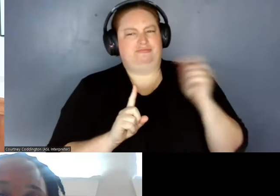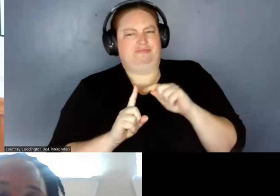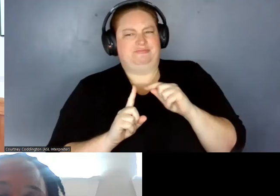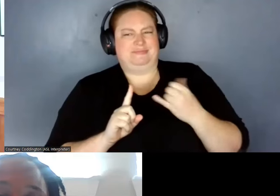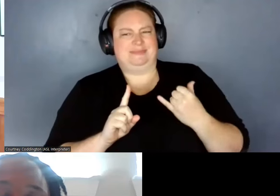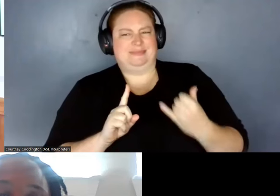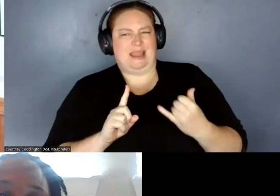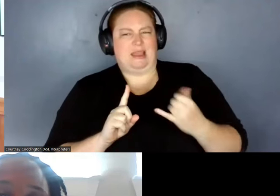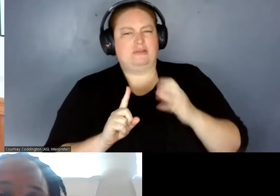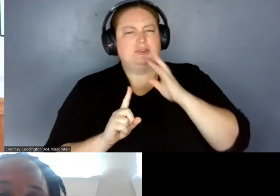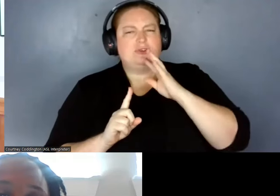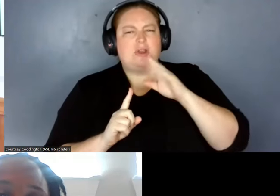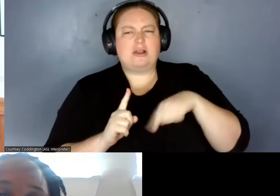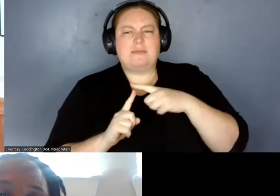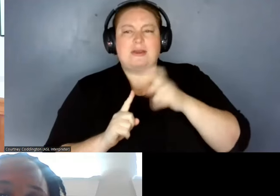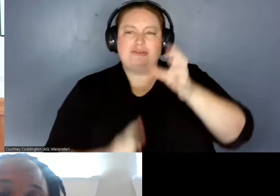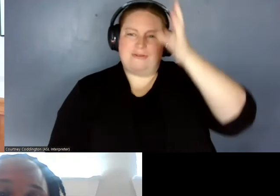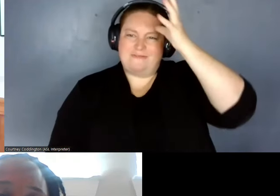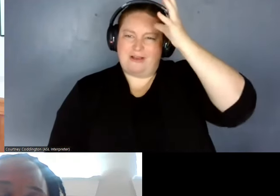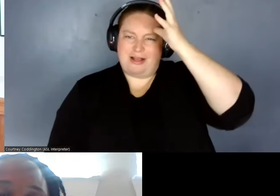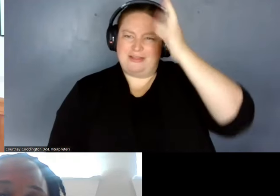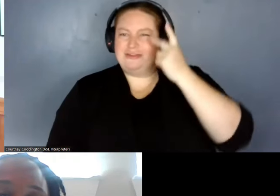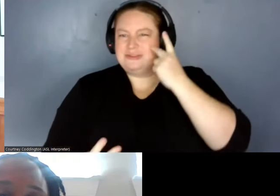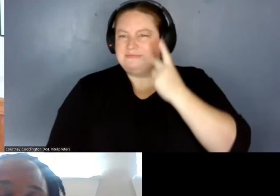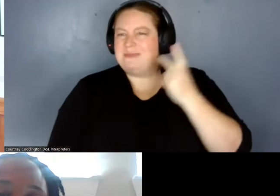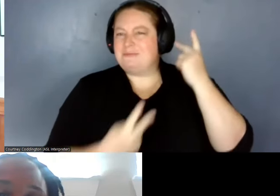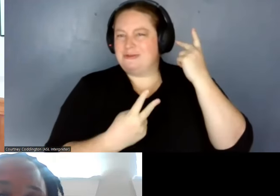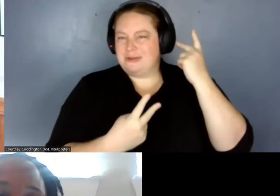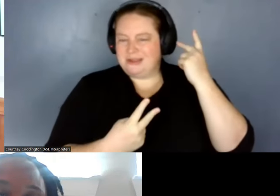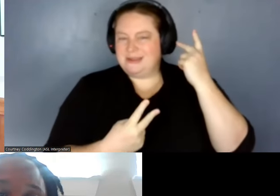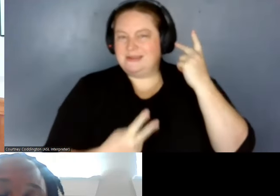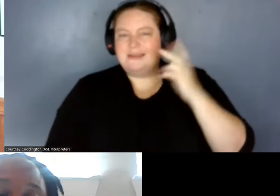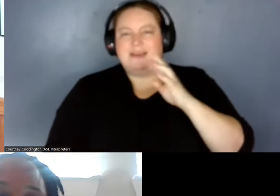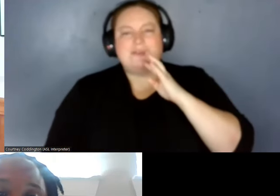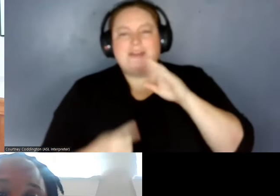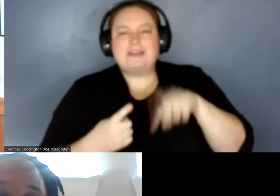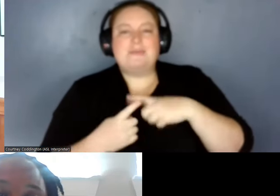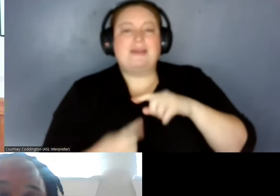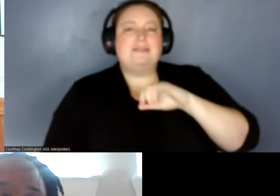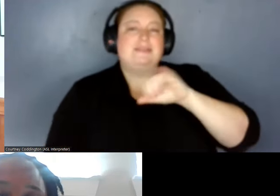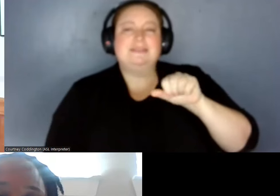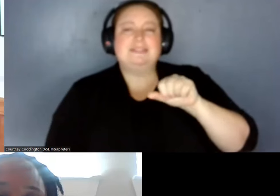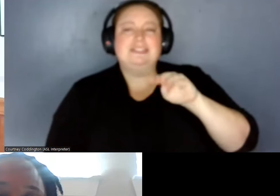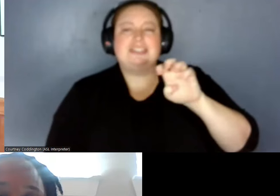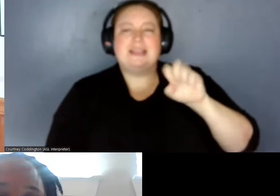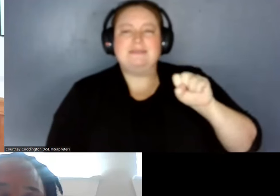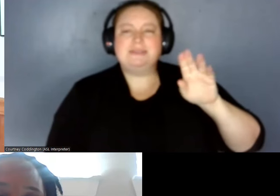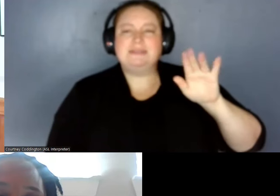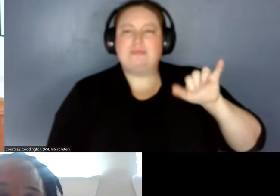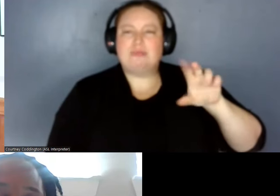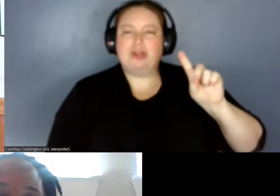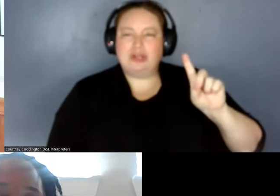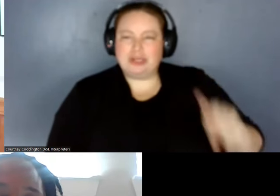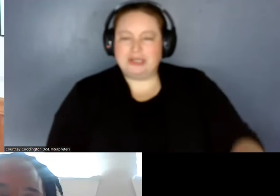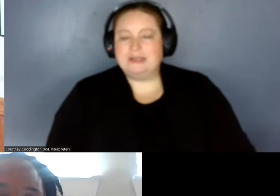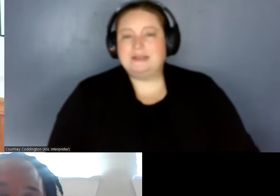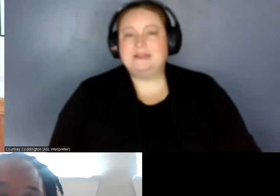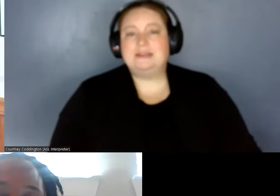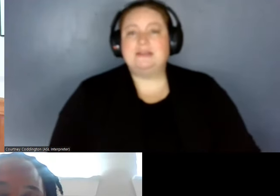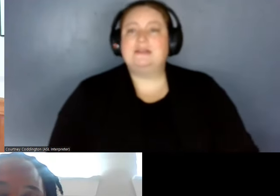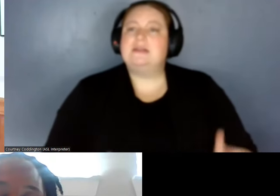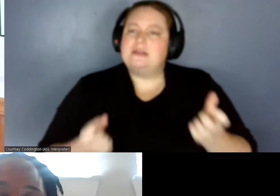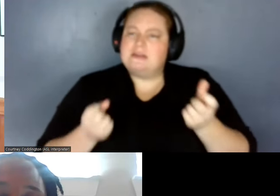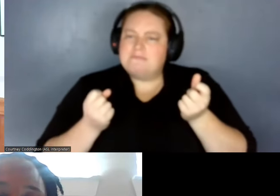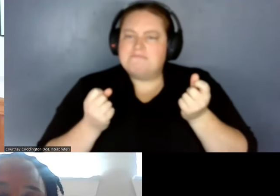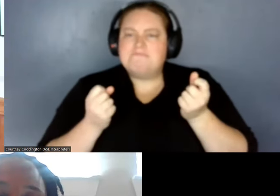talking about your father's memory, to talking about James Byrd. Articles in a number of media